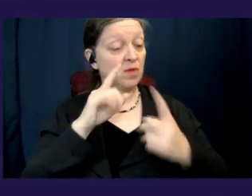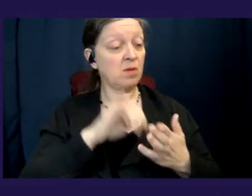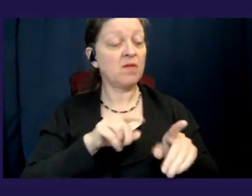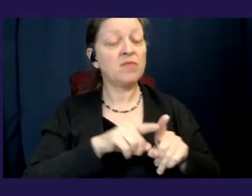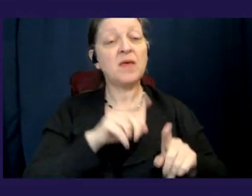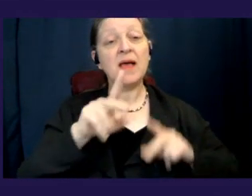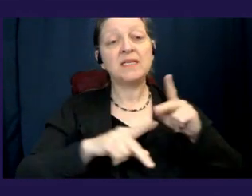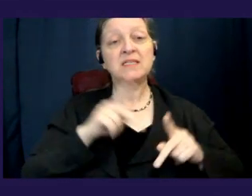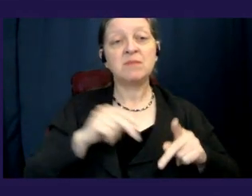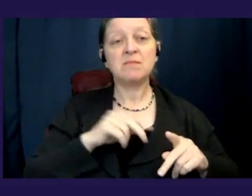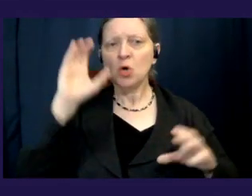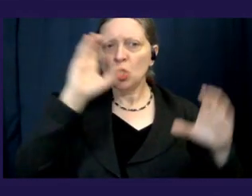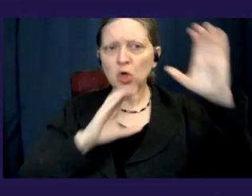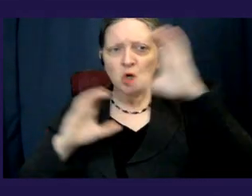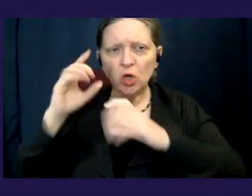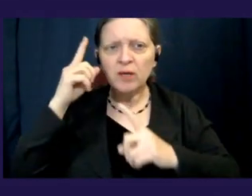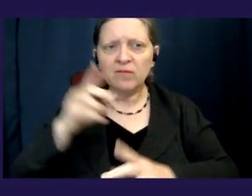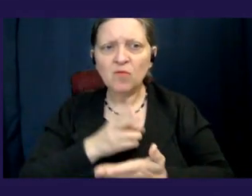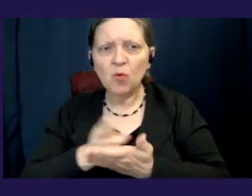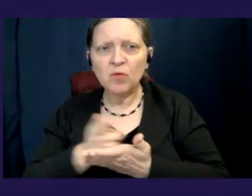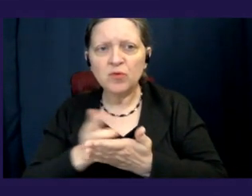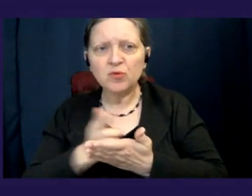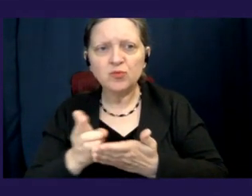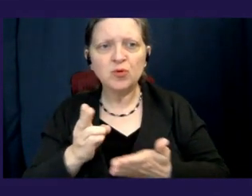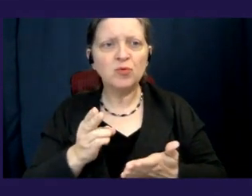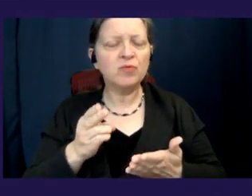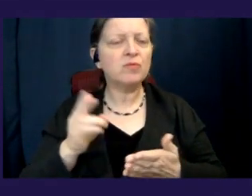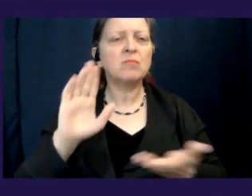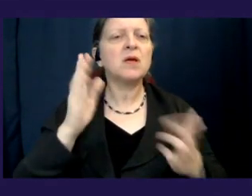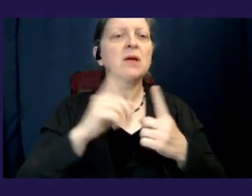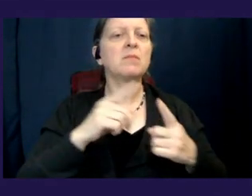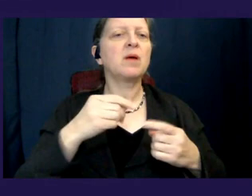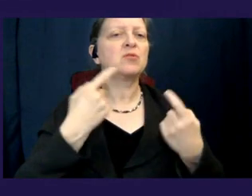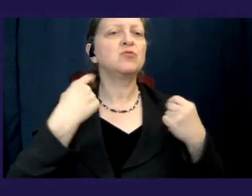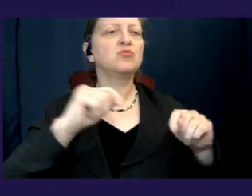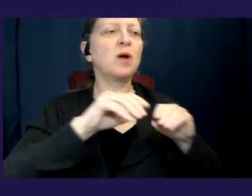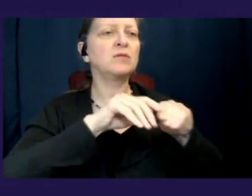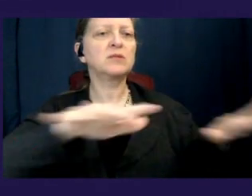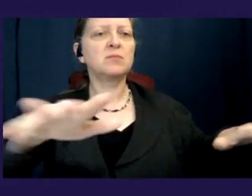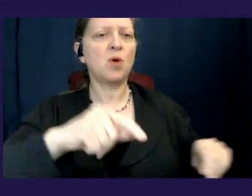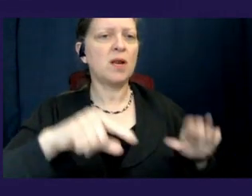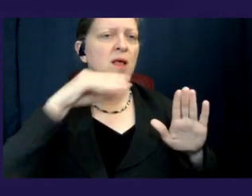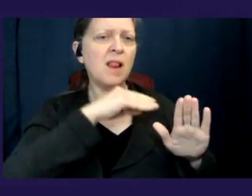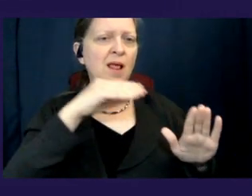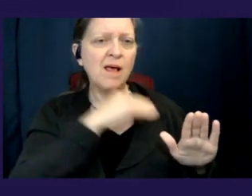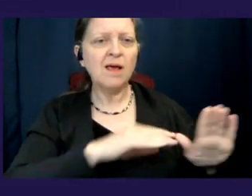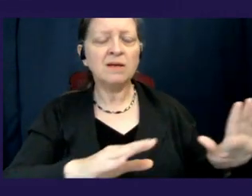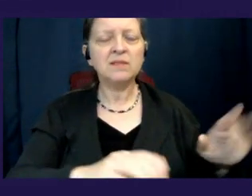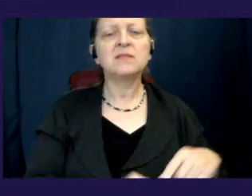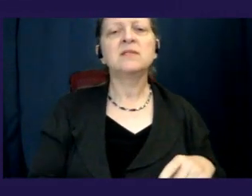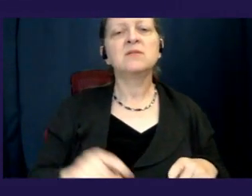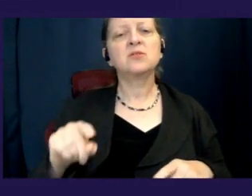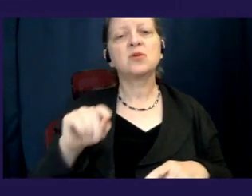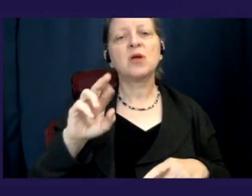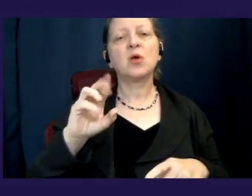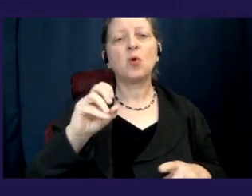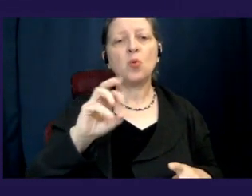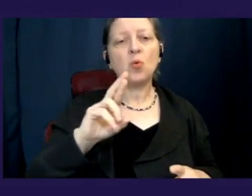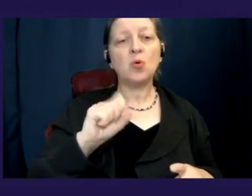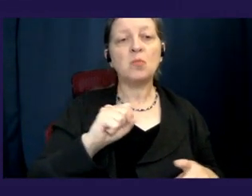truth, even though they don't always get there. Next slide. Rumors have a relationship to misinformation,